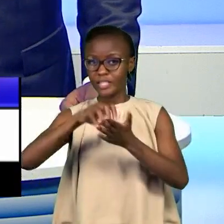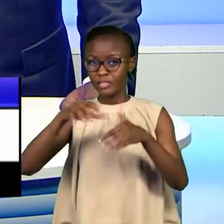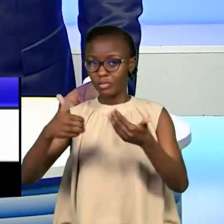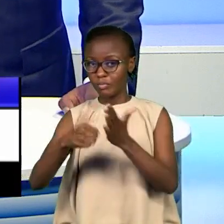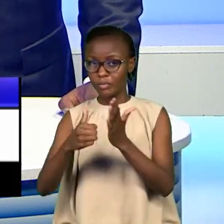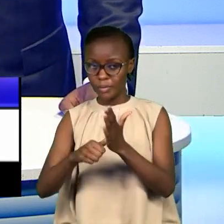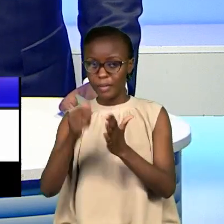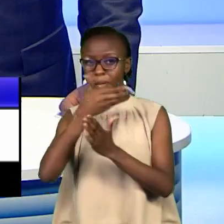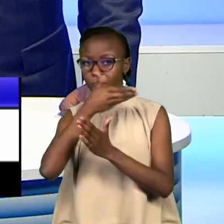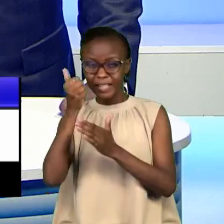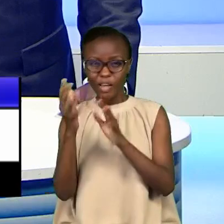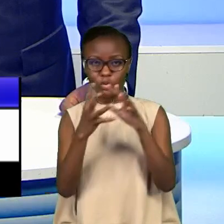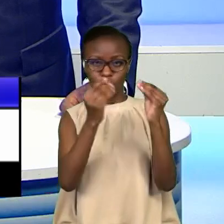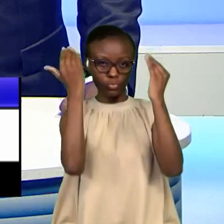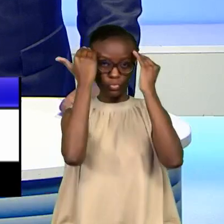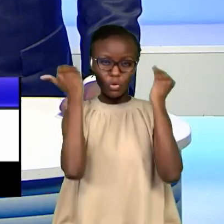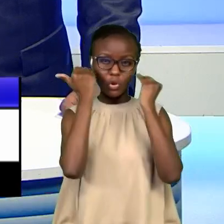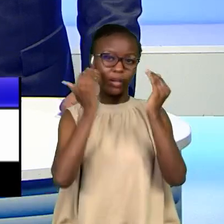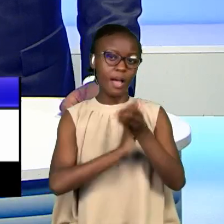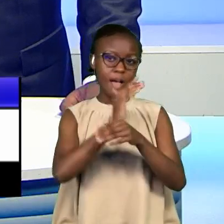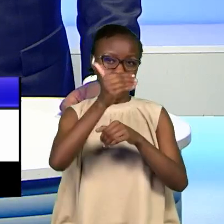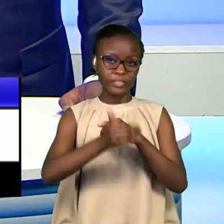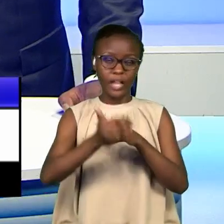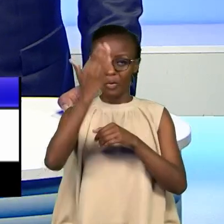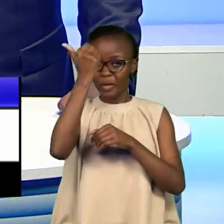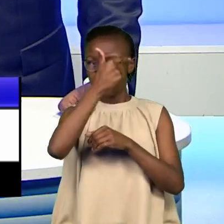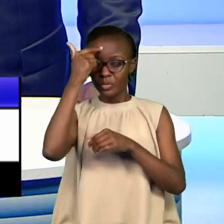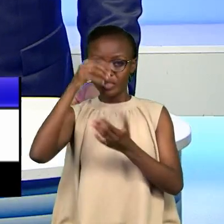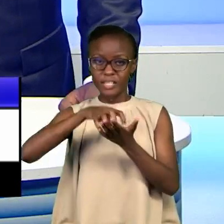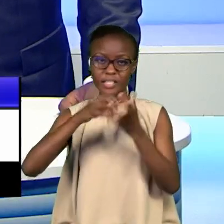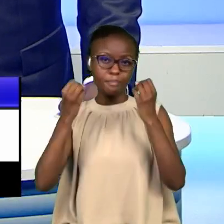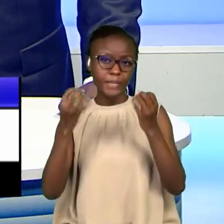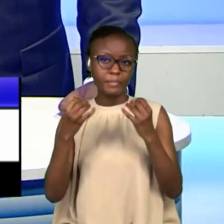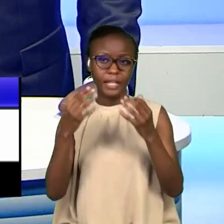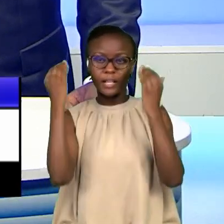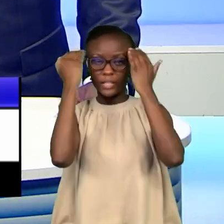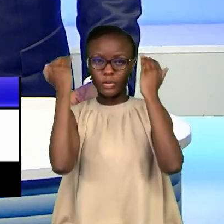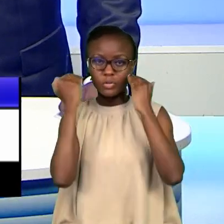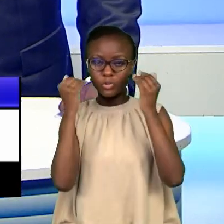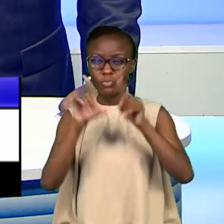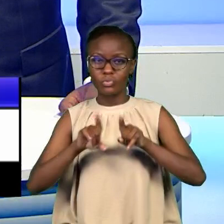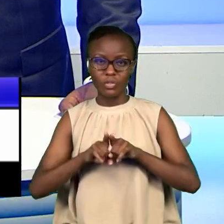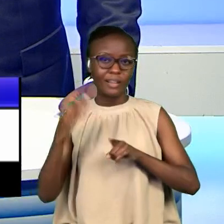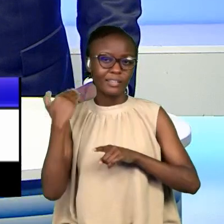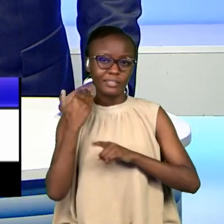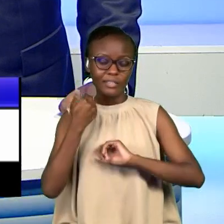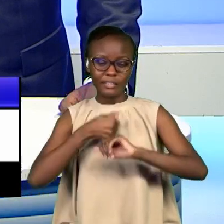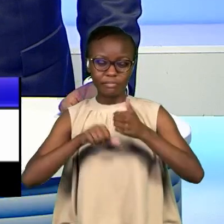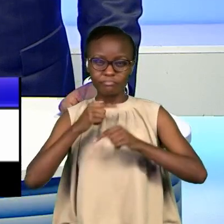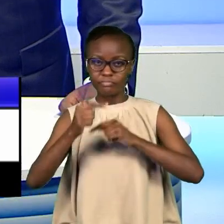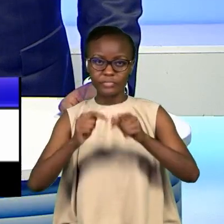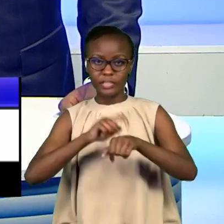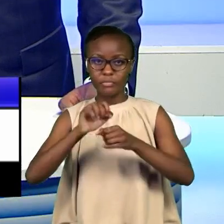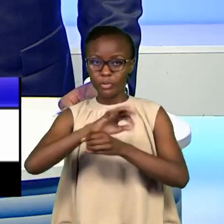seeking justice. This comes as more cases continue to pile up in courts, even as the crime rate continues to rise during this COVID-19 pandemic